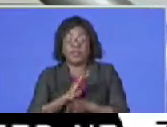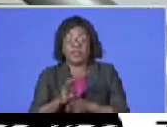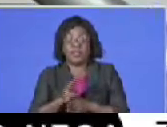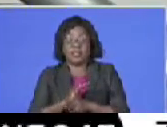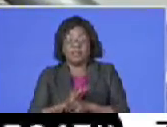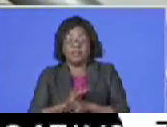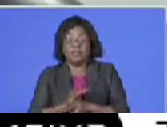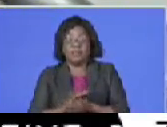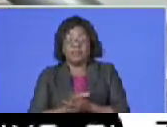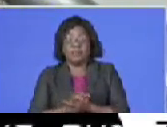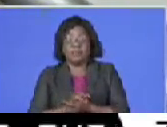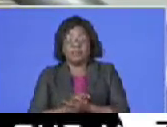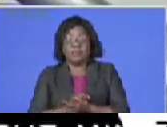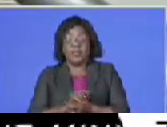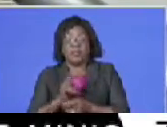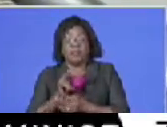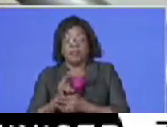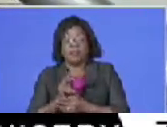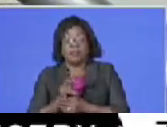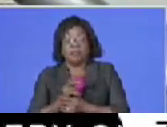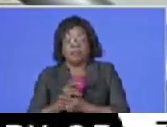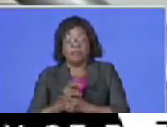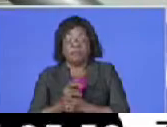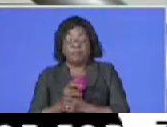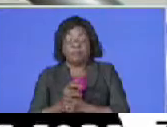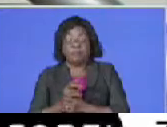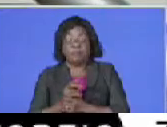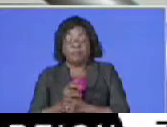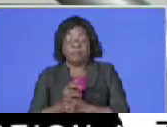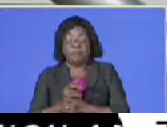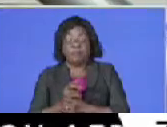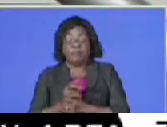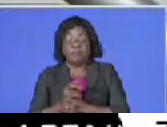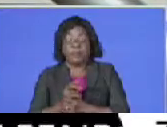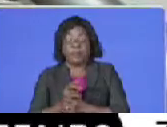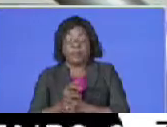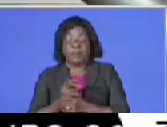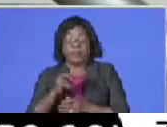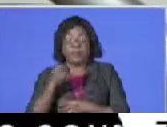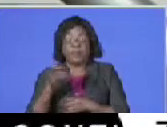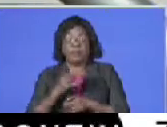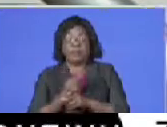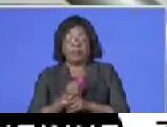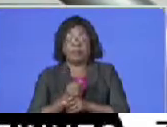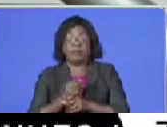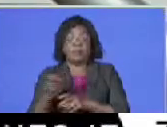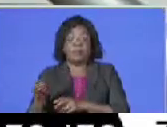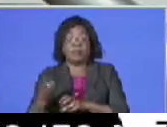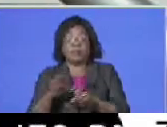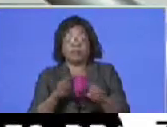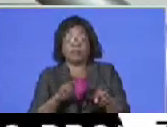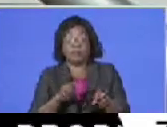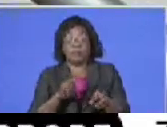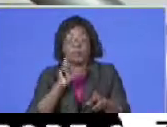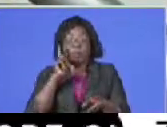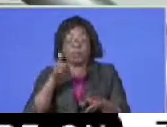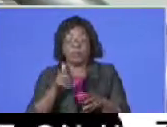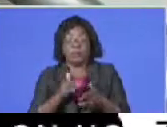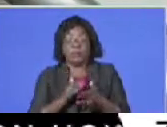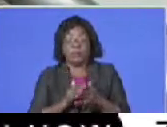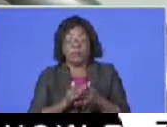our clients are instead requesting refunds for travel that would have been booked,